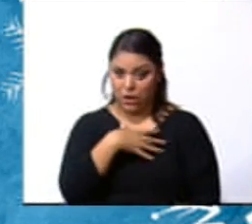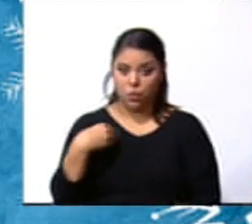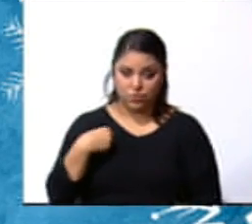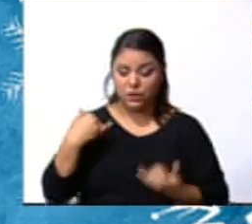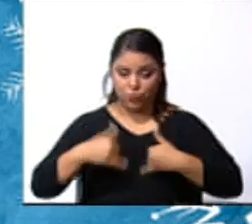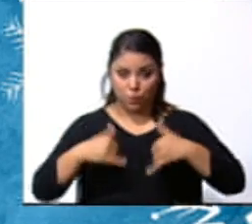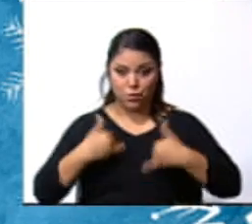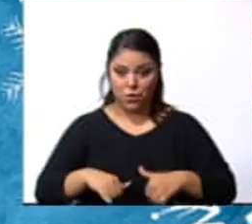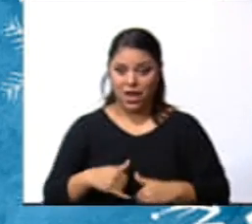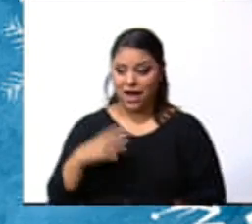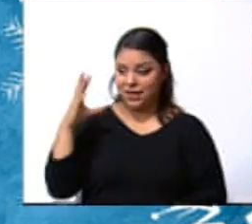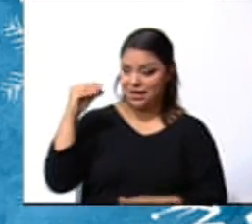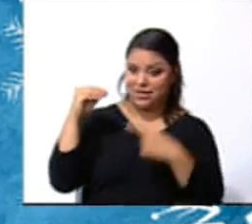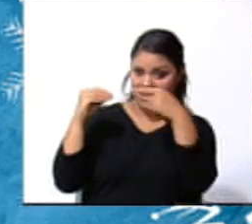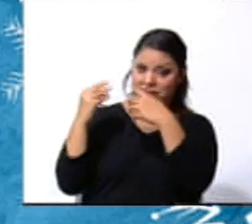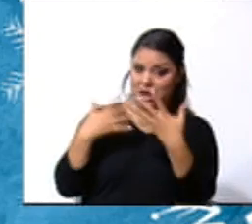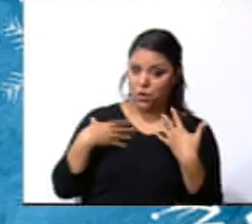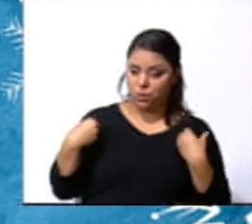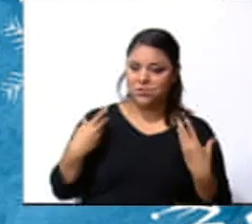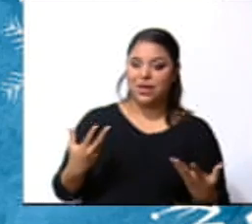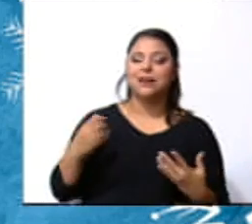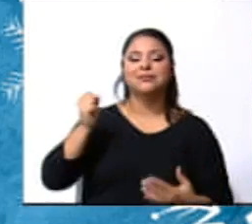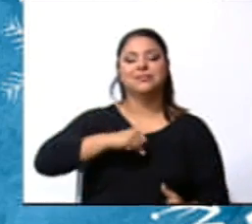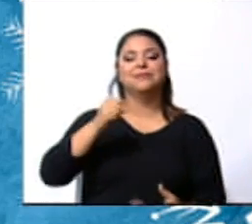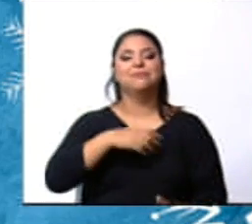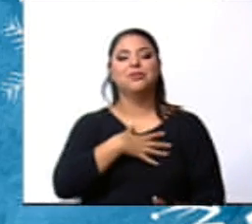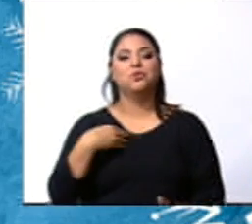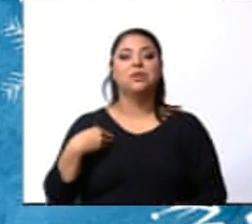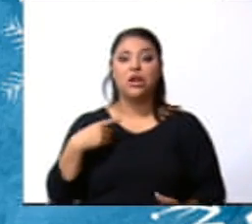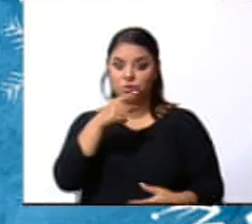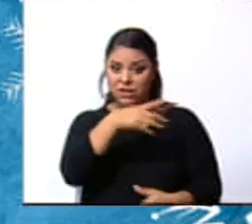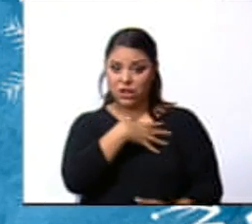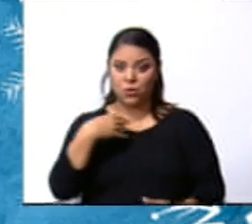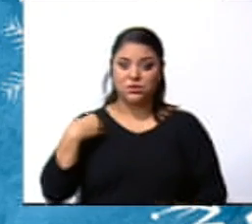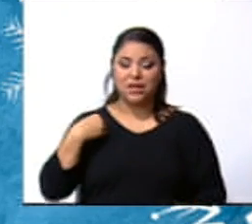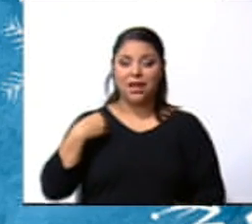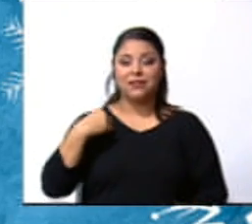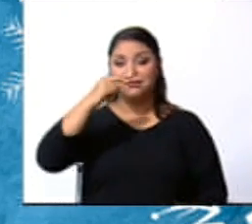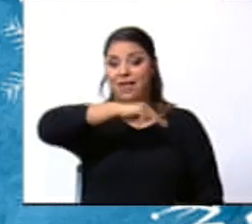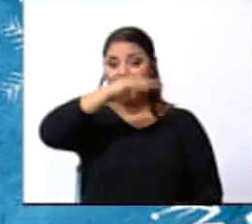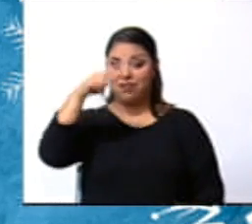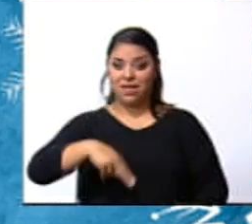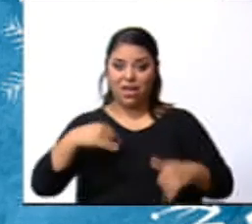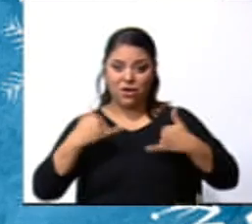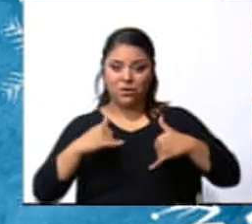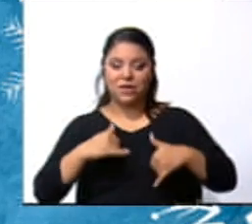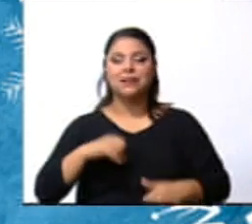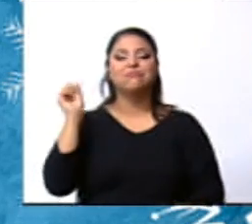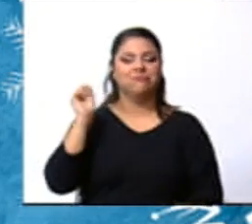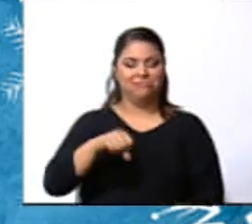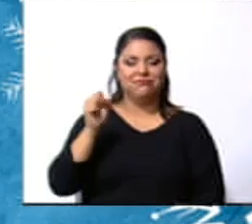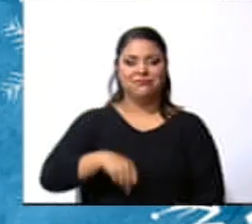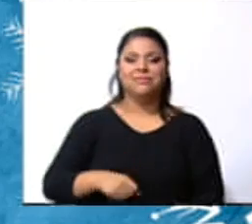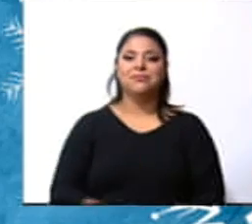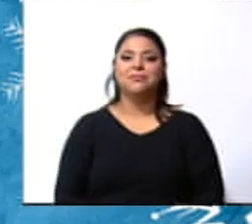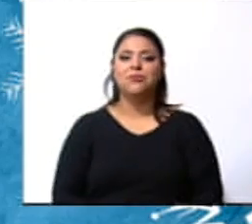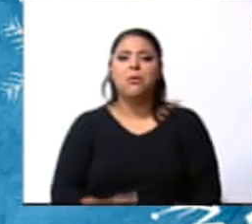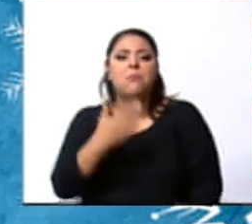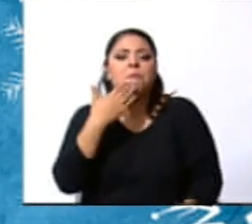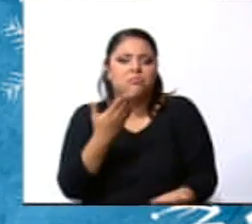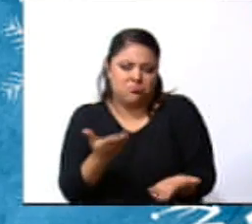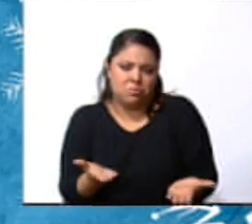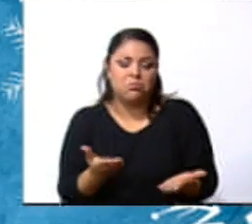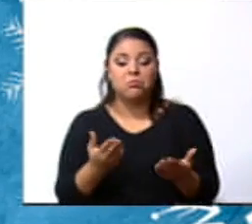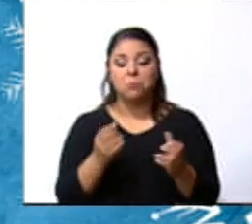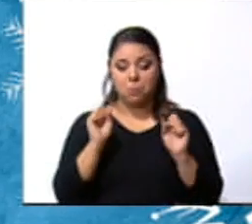games? Yes, I love games. And do you like Christmas games? Yes, I do. So what about if we play this